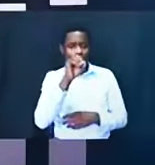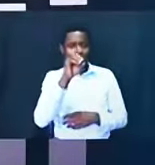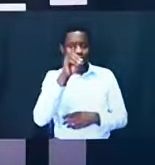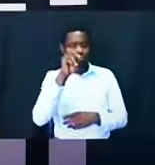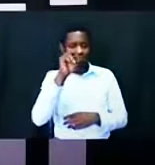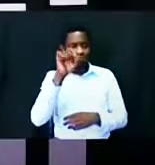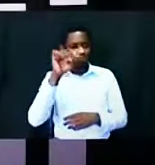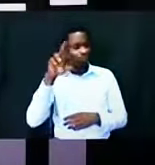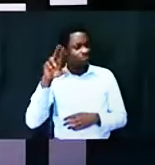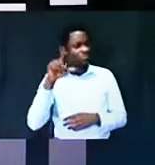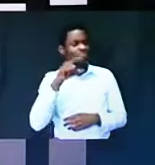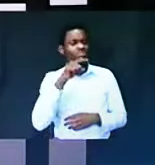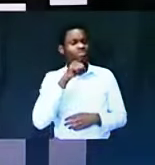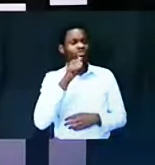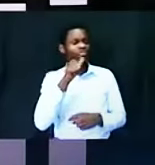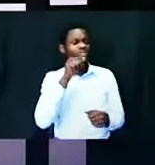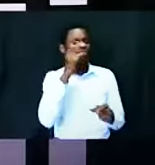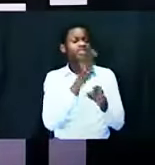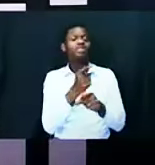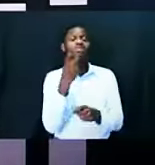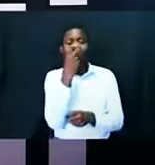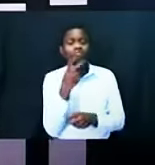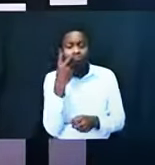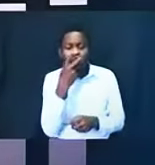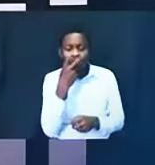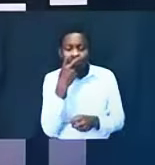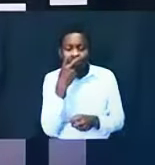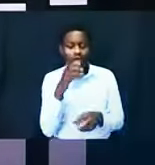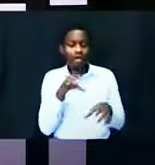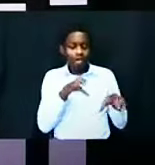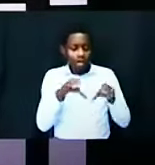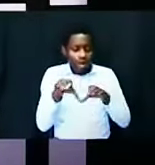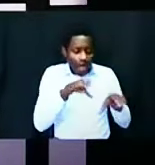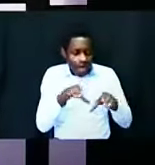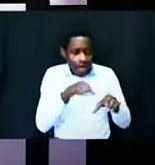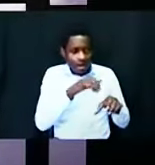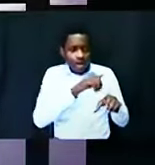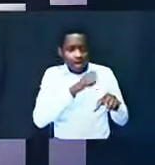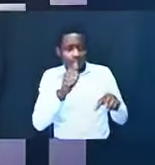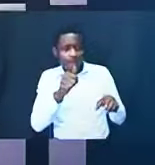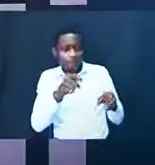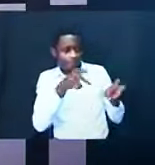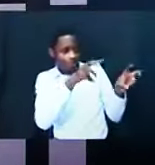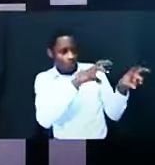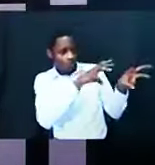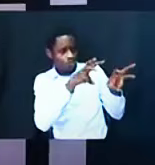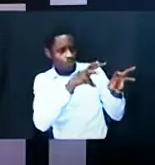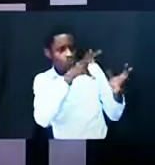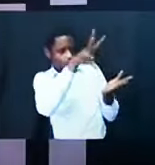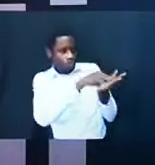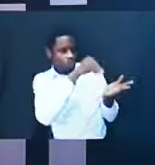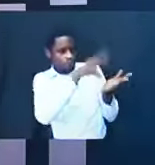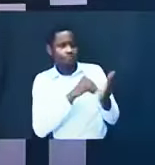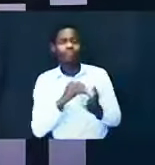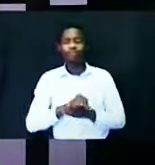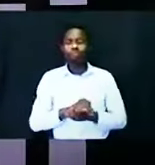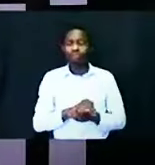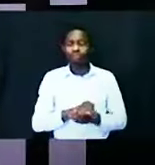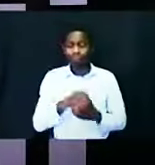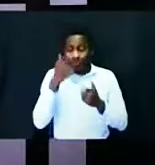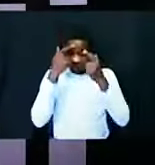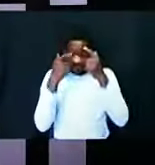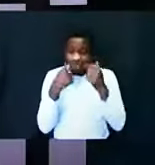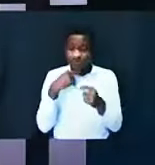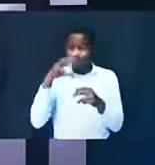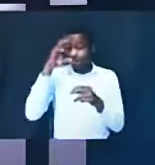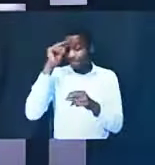ma obiyesuyan enye kasa hunu keke nemum efa niye hun." He says that Timothy is so close to me. No, kasa Timothy obey me. I